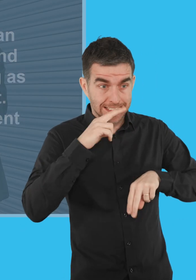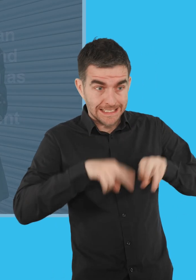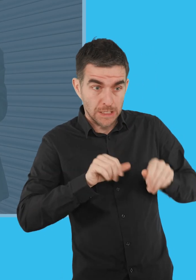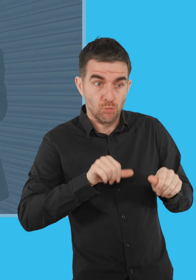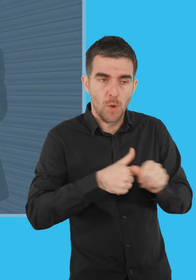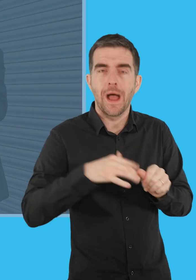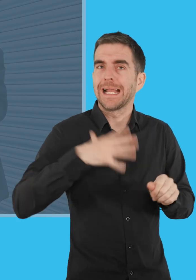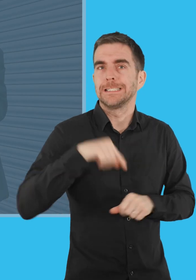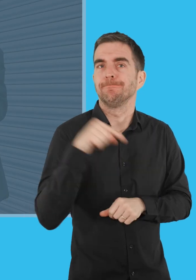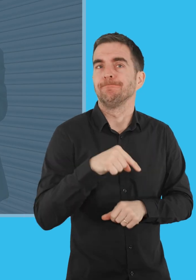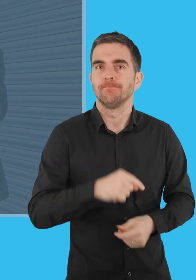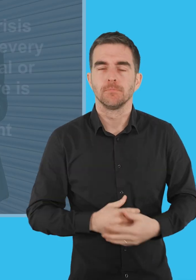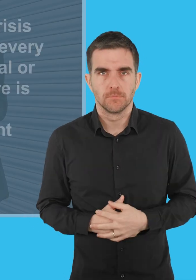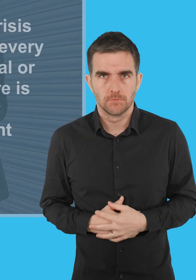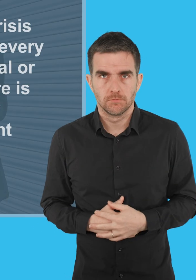is needed.